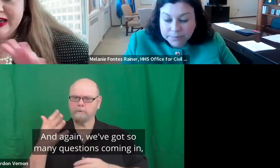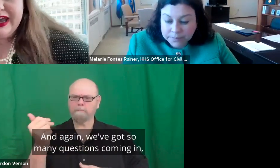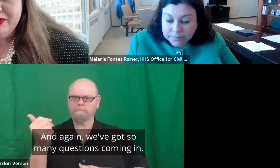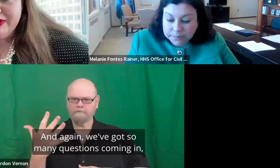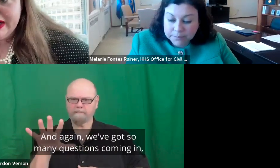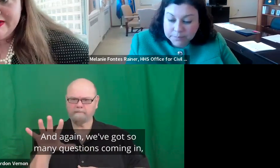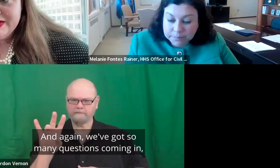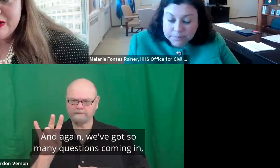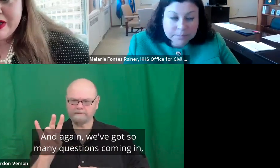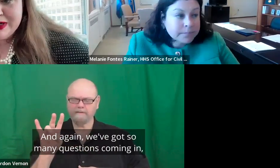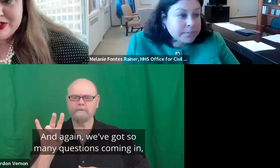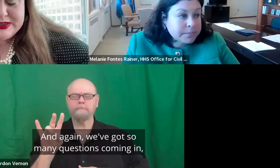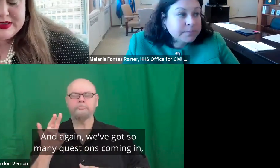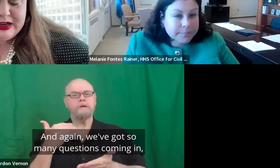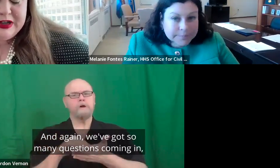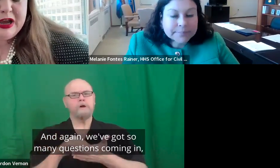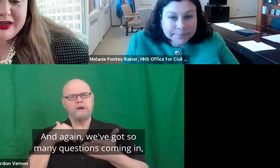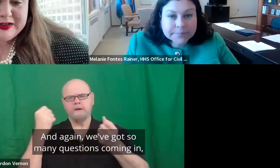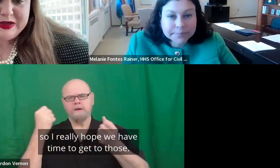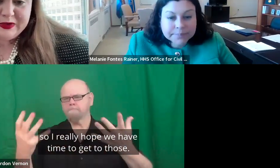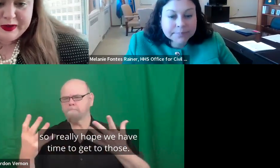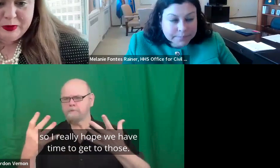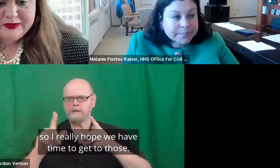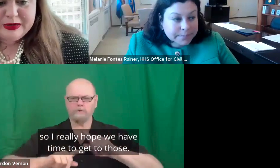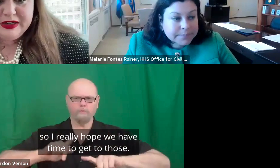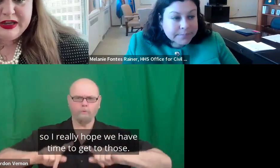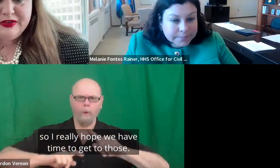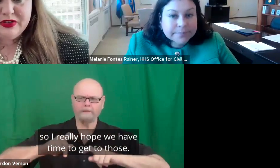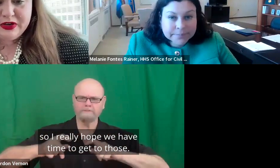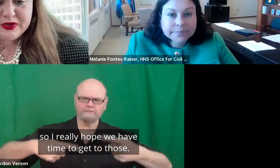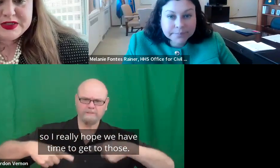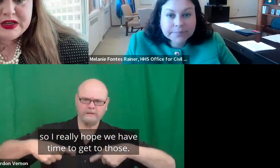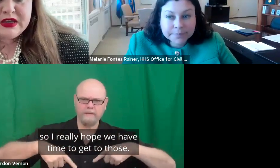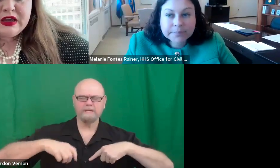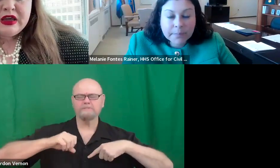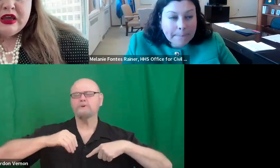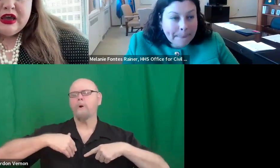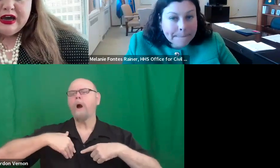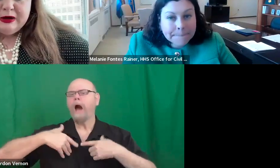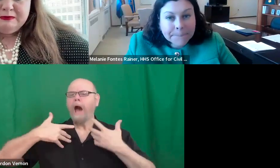1557. And again, we've got so many questions coming in, so I really hope we have time to get to those.